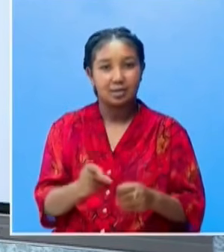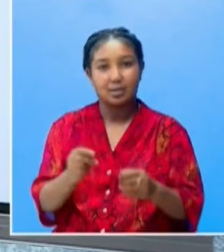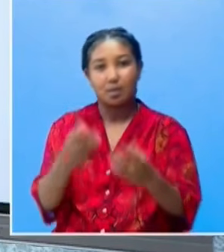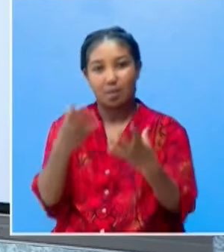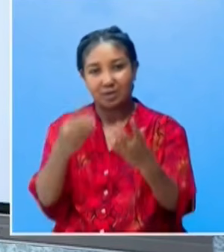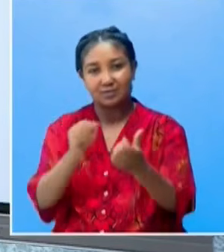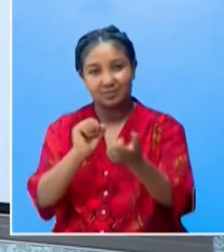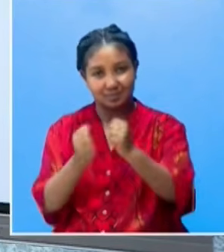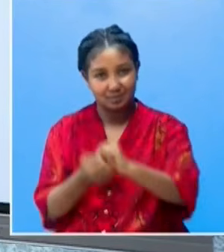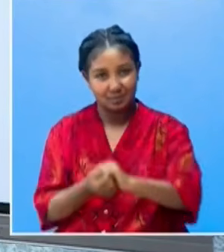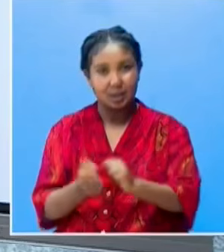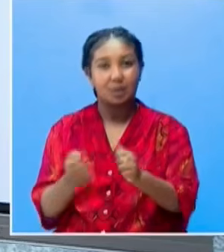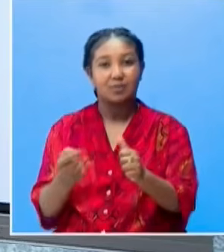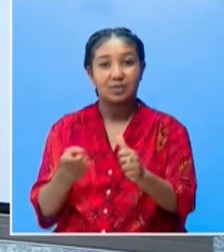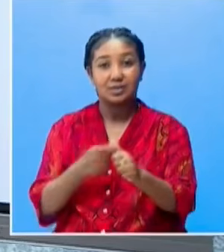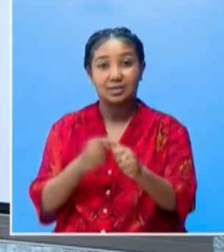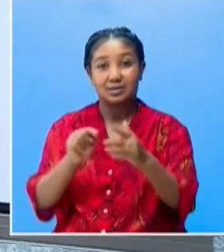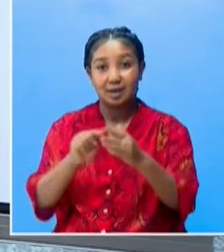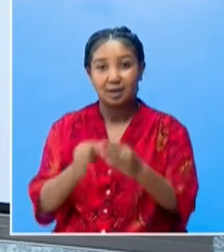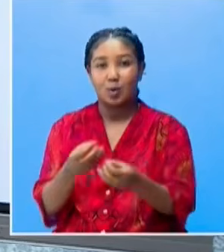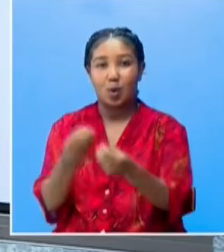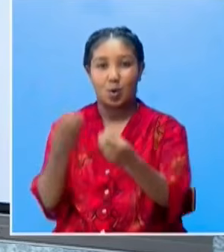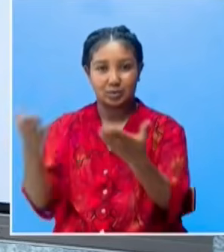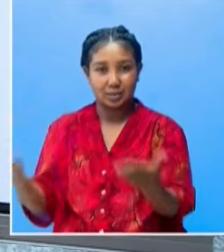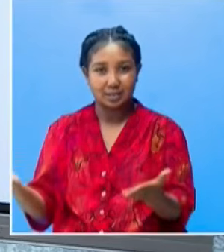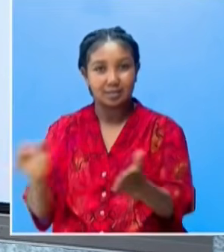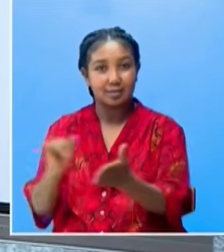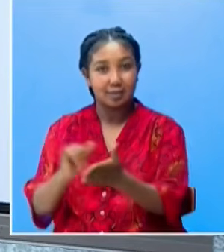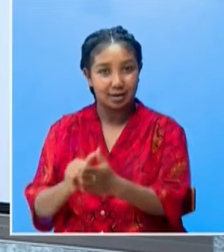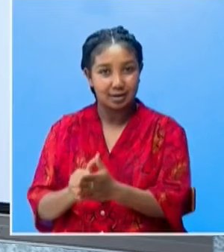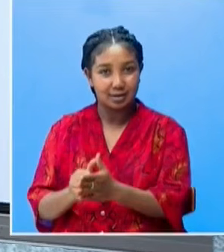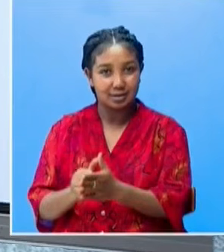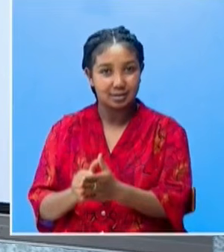passive. We start with the object, that is